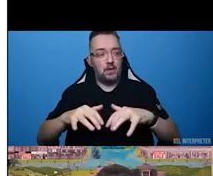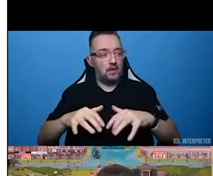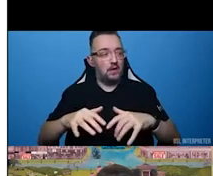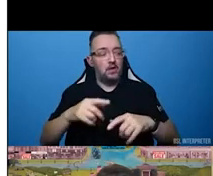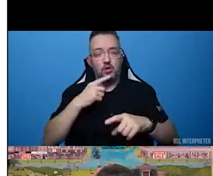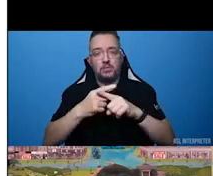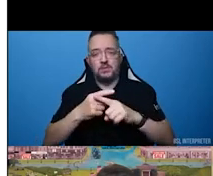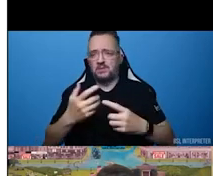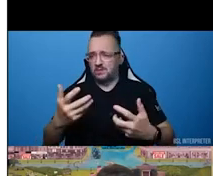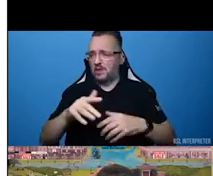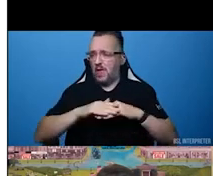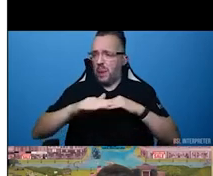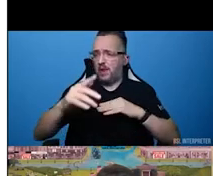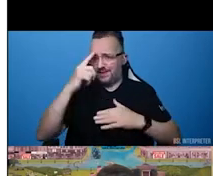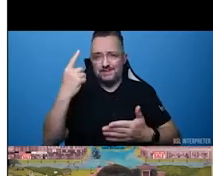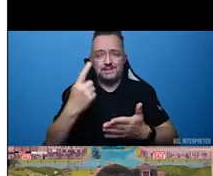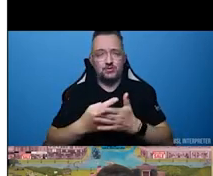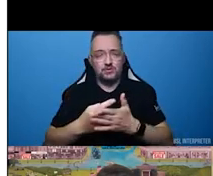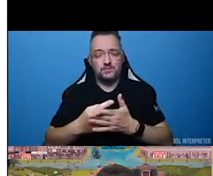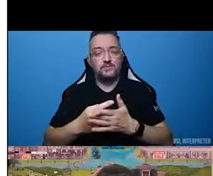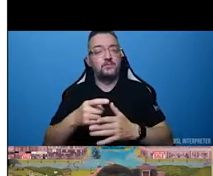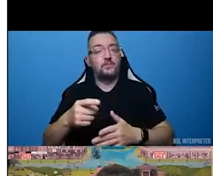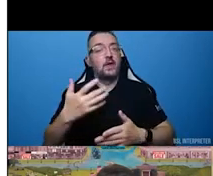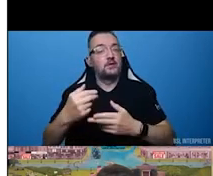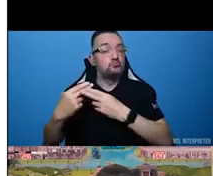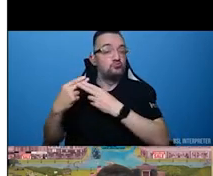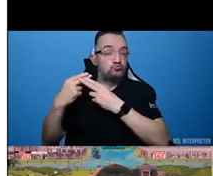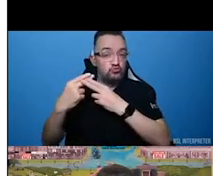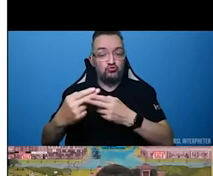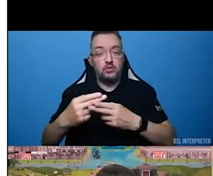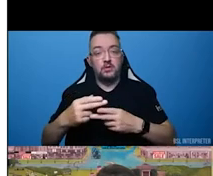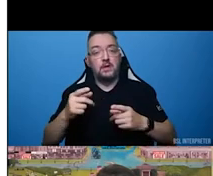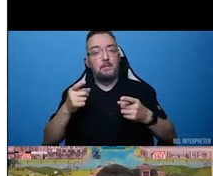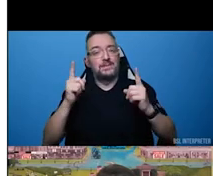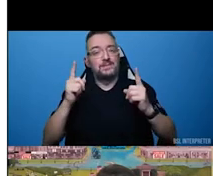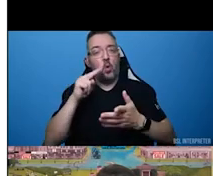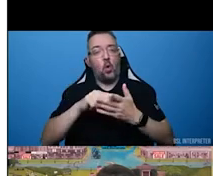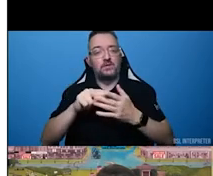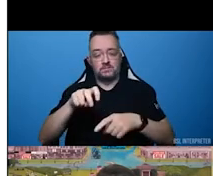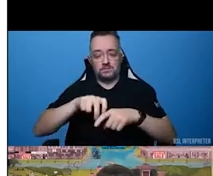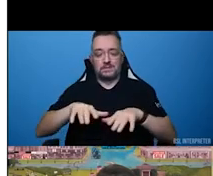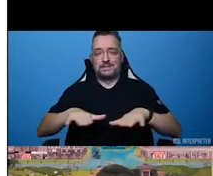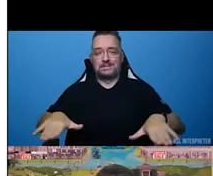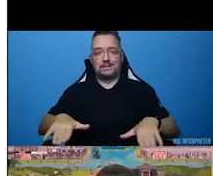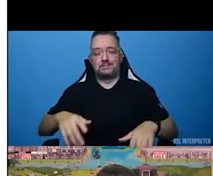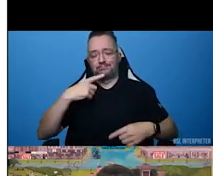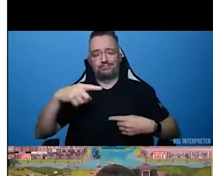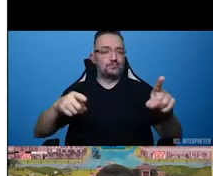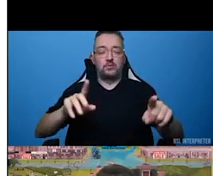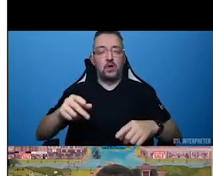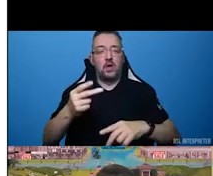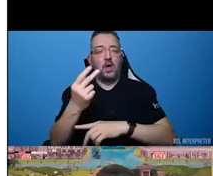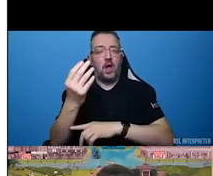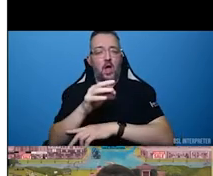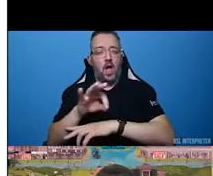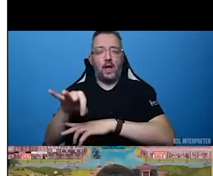around land. And rather than the hierarchy of a traditional minister's office, where the minister sits behind the desk, the architecture kind of